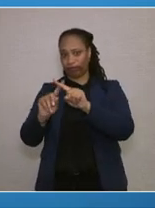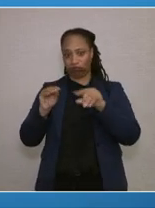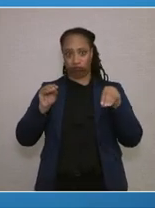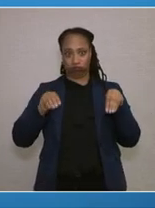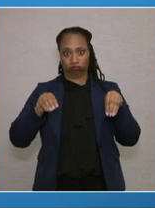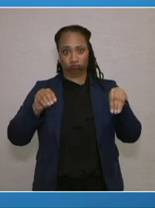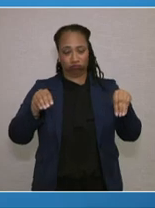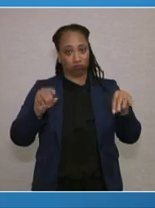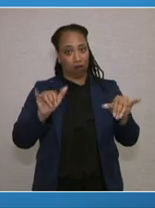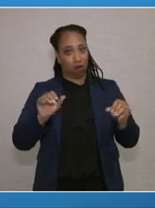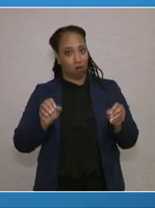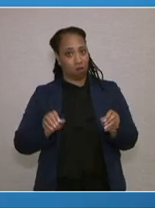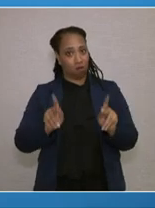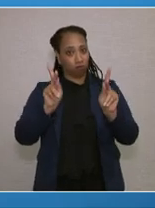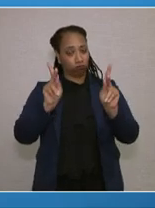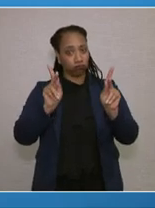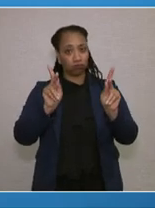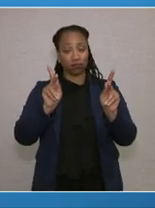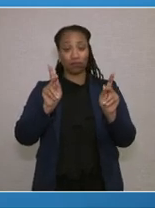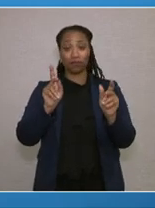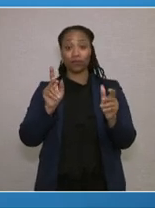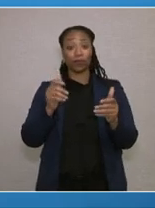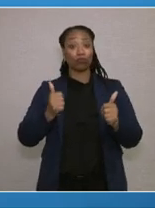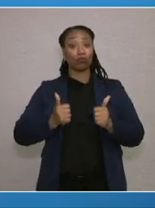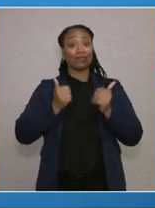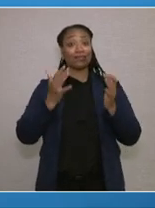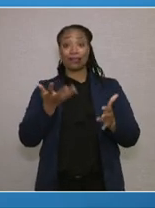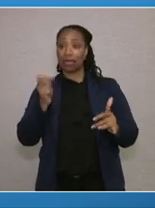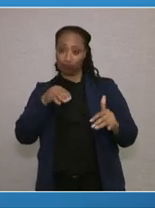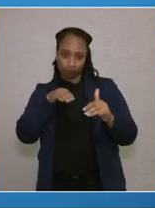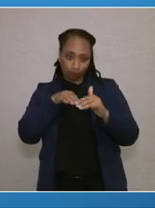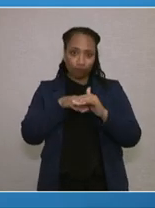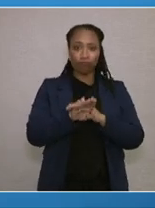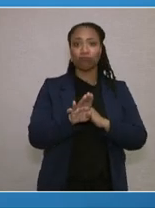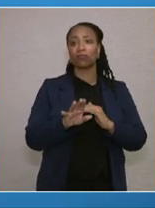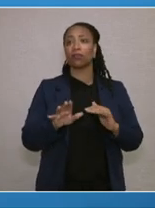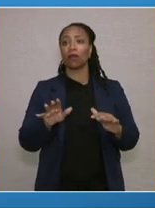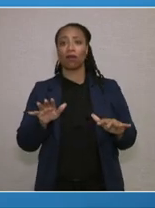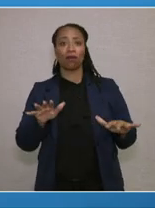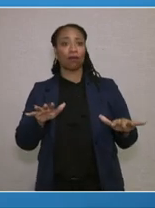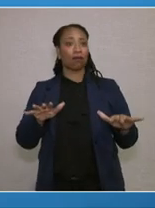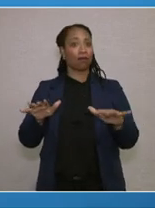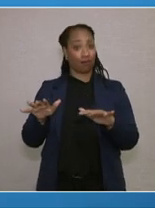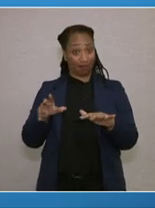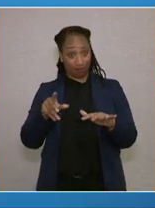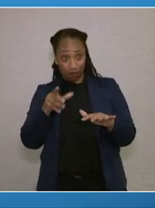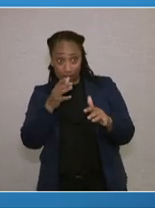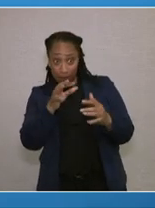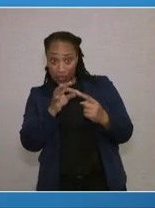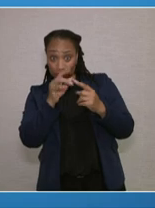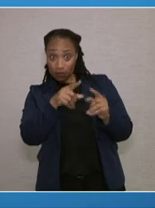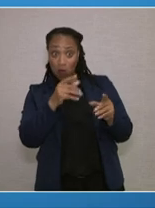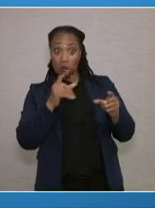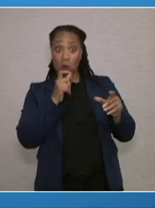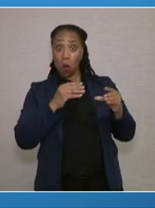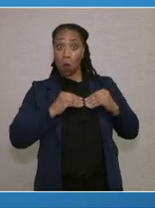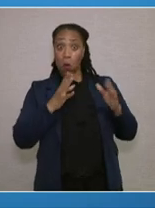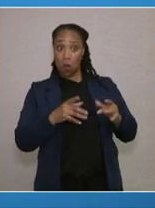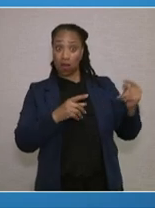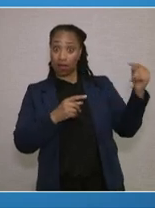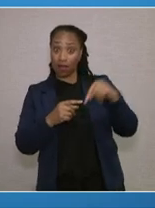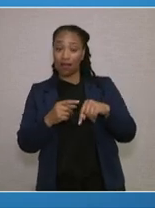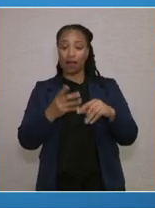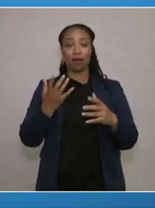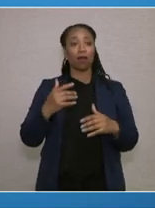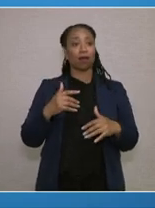our residents have business opportunities and employment opportunities both during construction